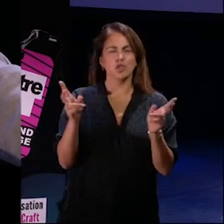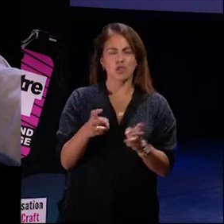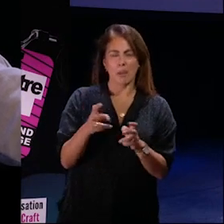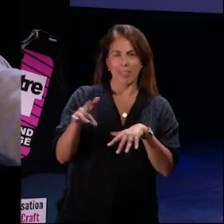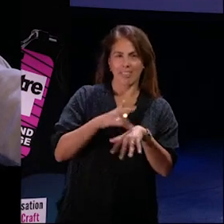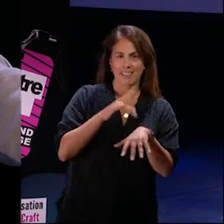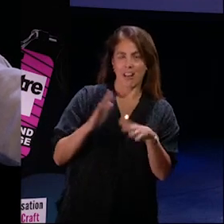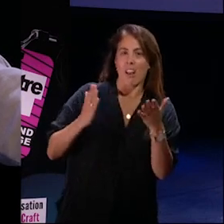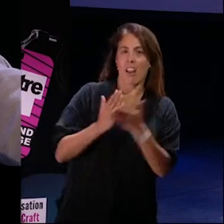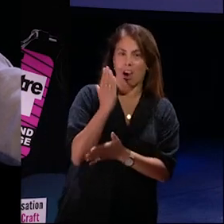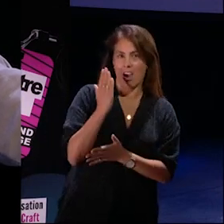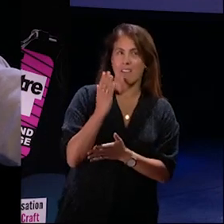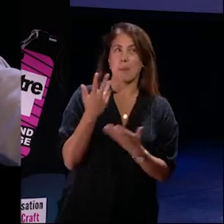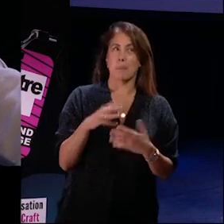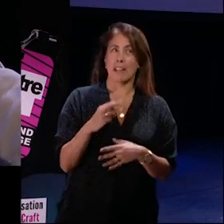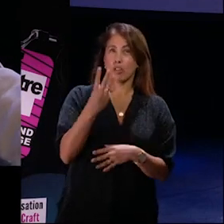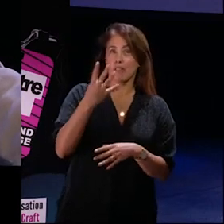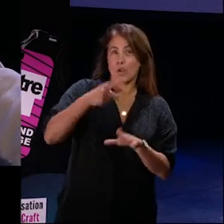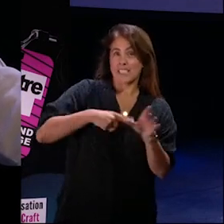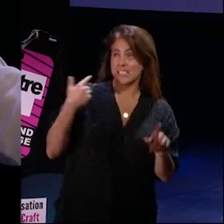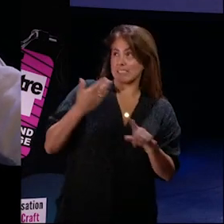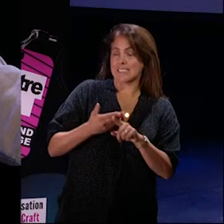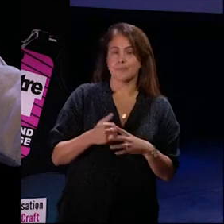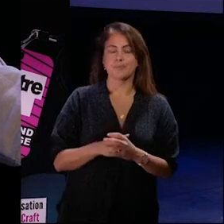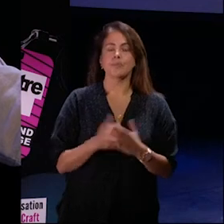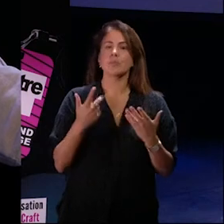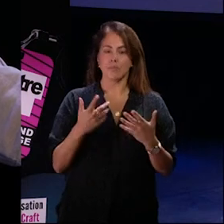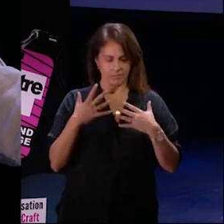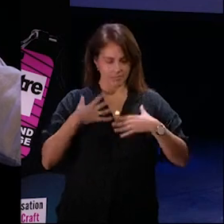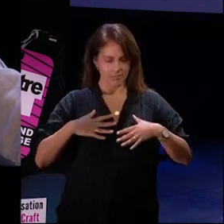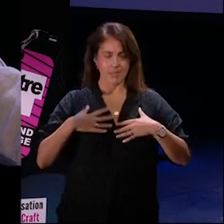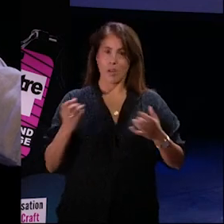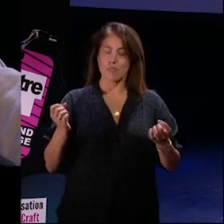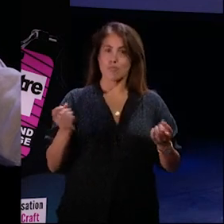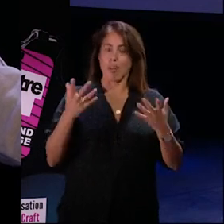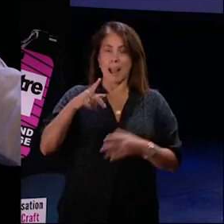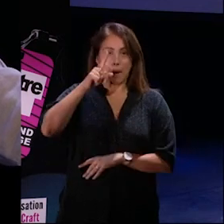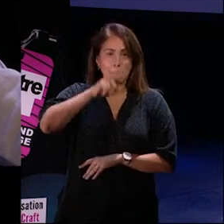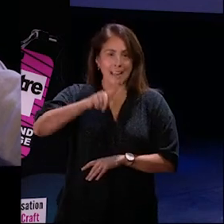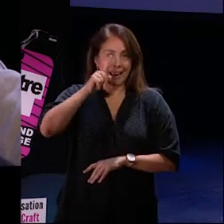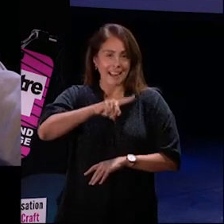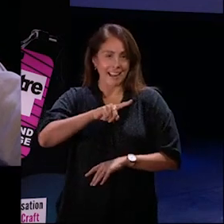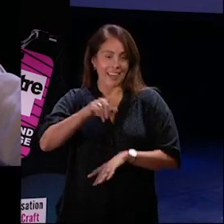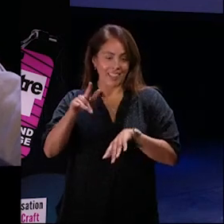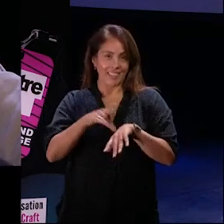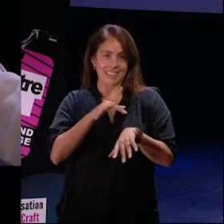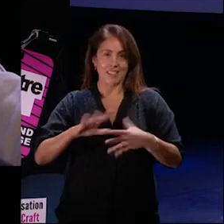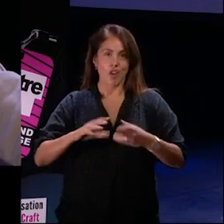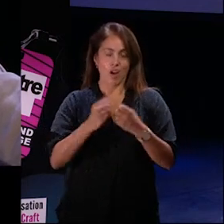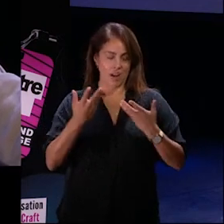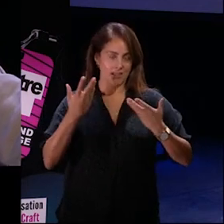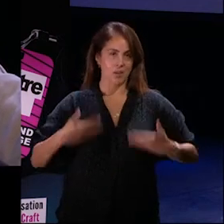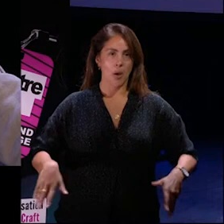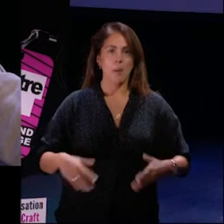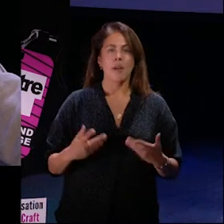which I've been a member for about 3-4 years now. I'm currently wearing a bright pink TheatreCraft top, light